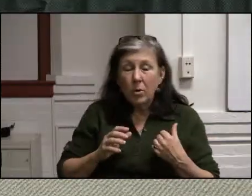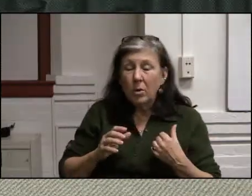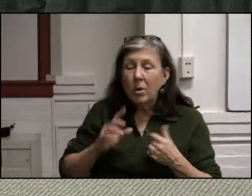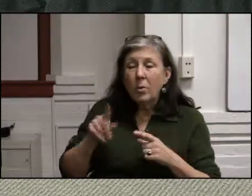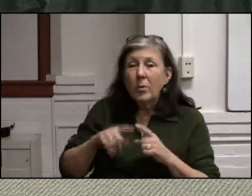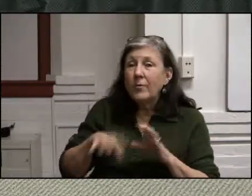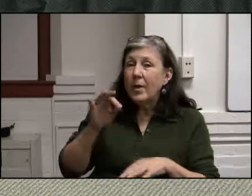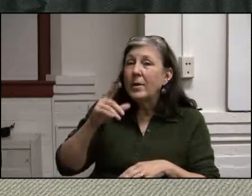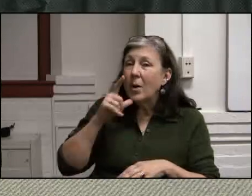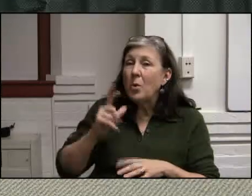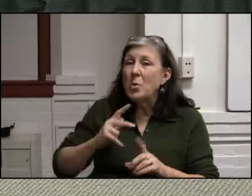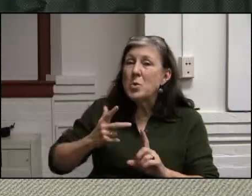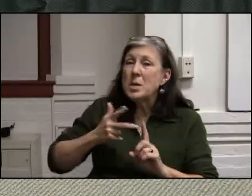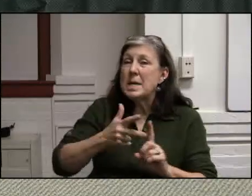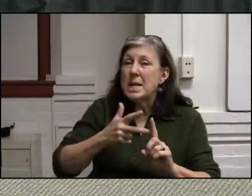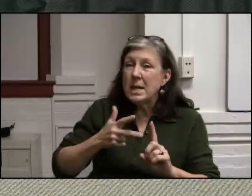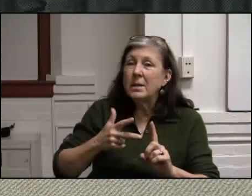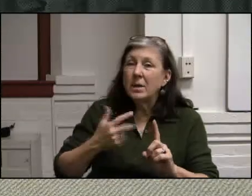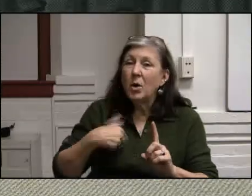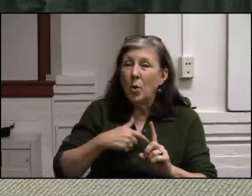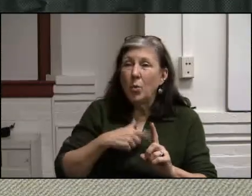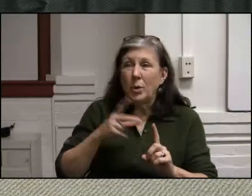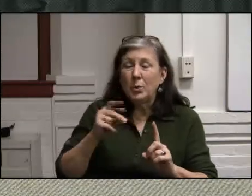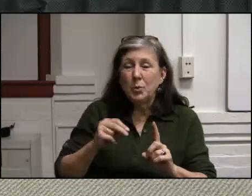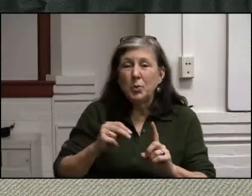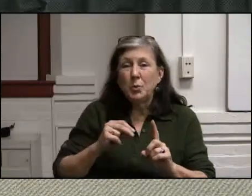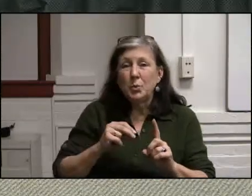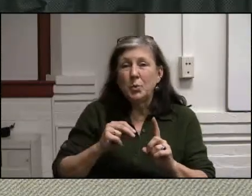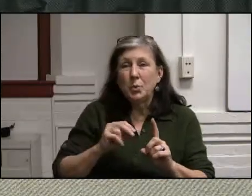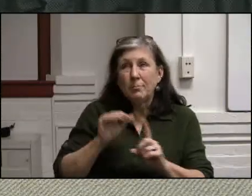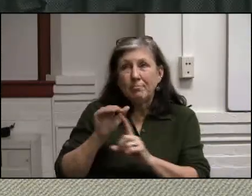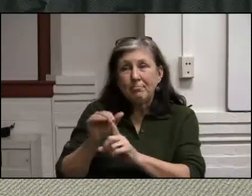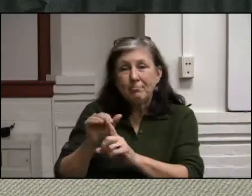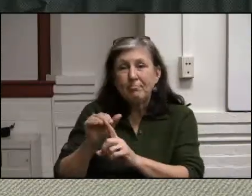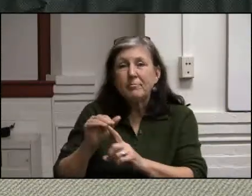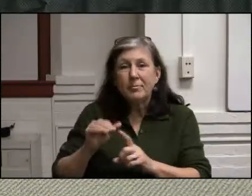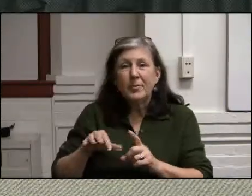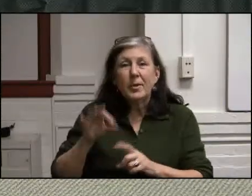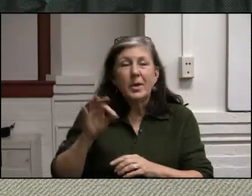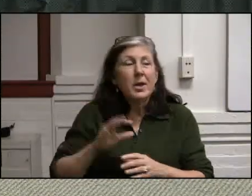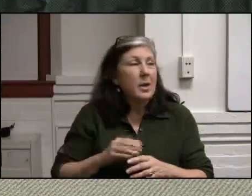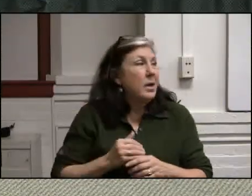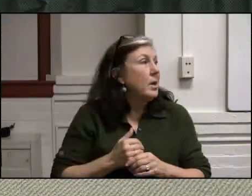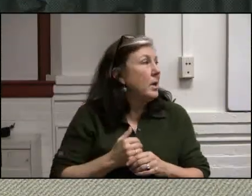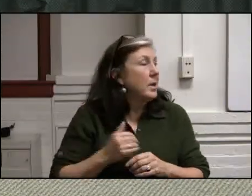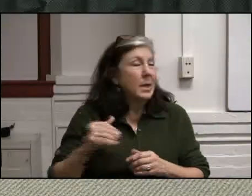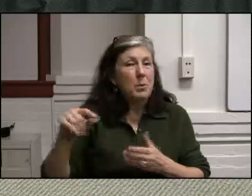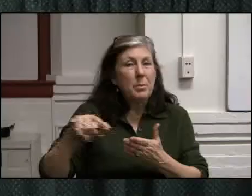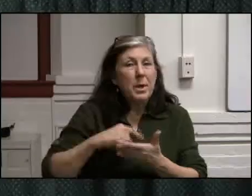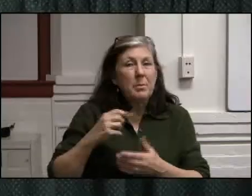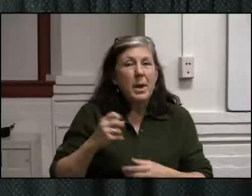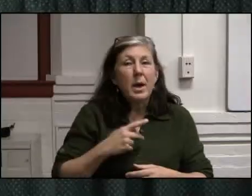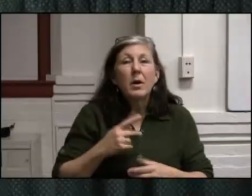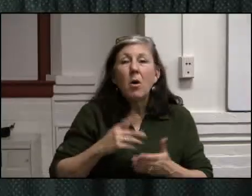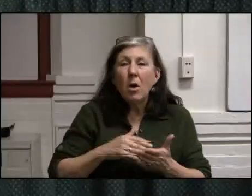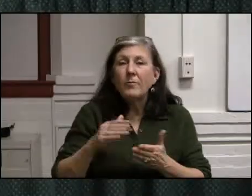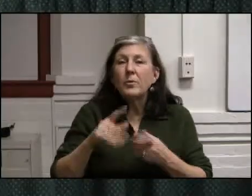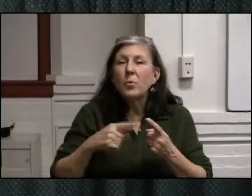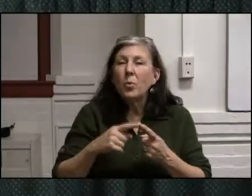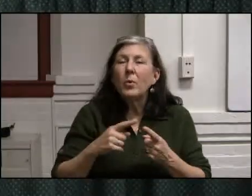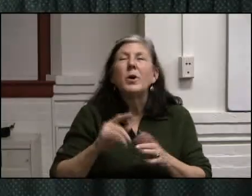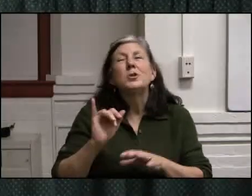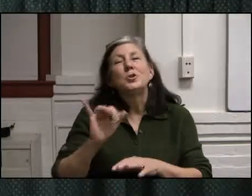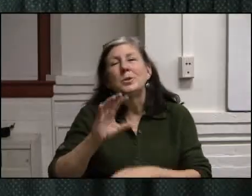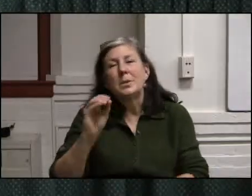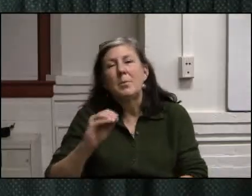but yeah. I hope it wasn't one of our plans. I don't know the particulars of that Yeah. that instance, but a lot of times when there is damage, particularly street